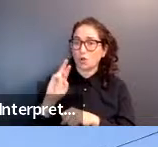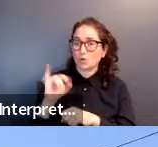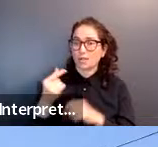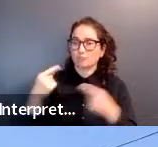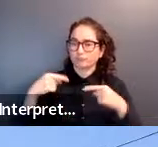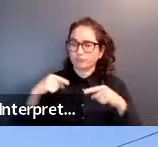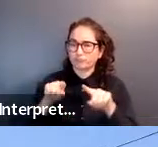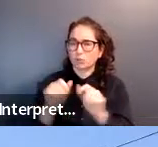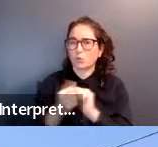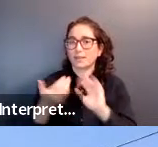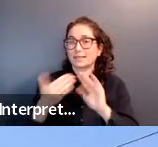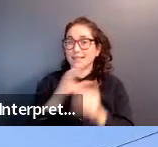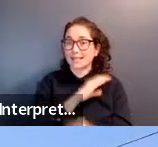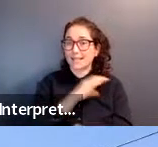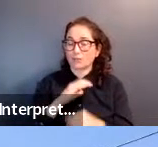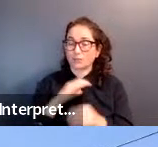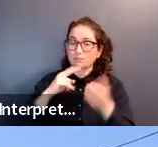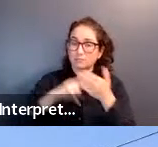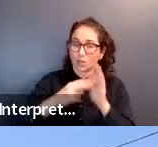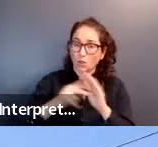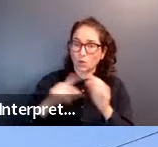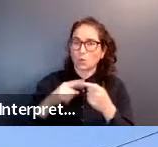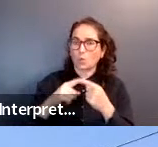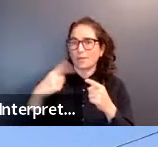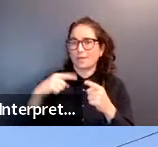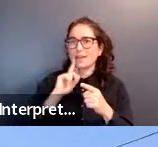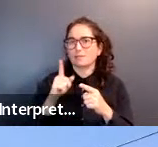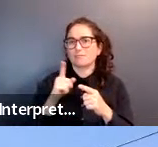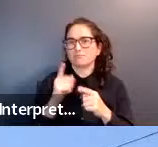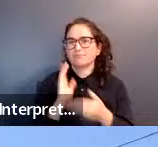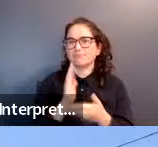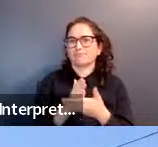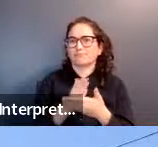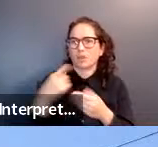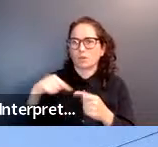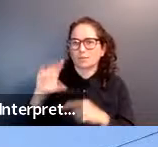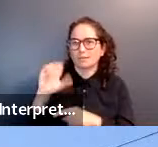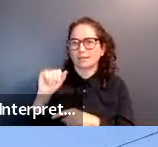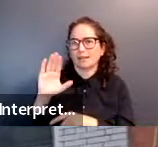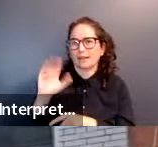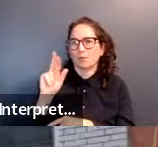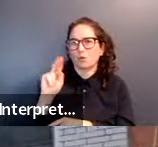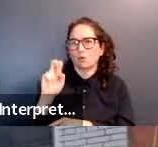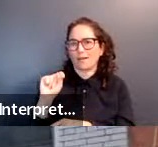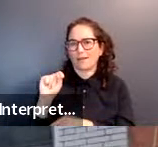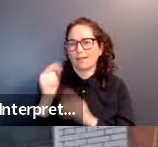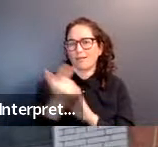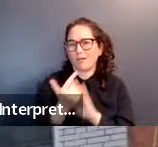city council's intention when they repealed the cabaret laws. Next slide, please.